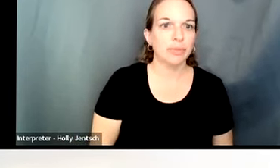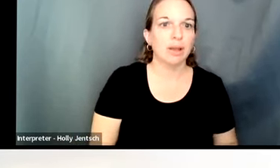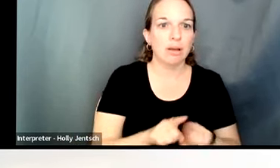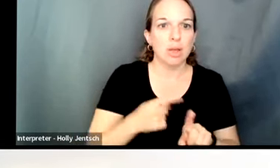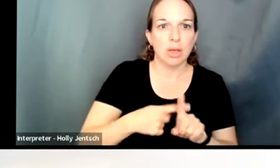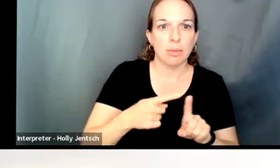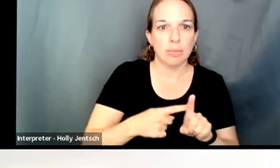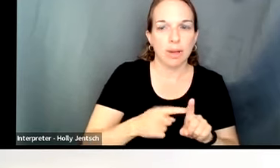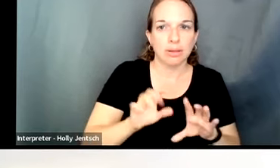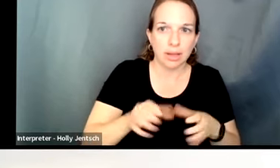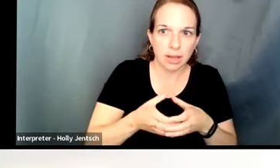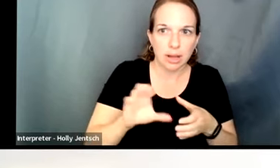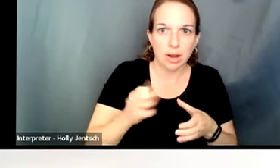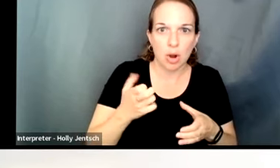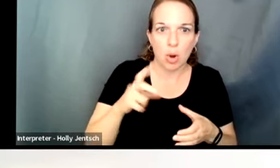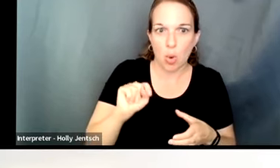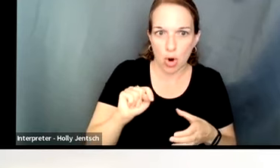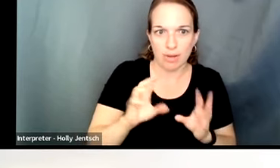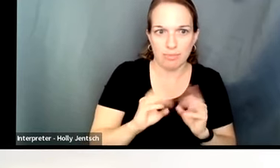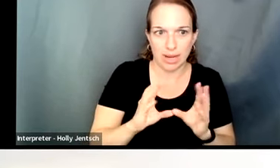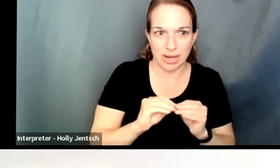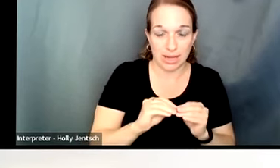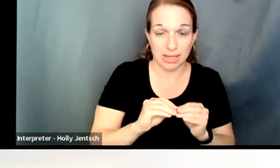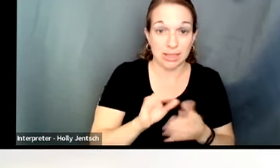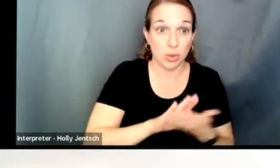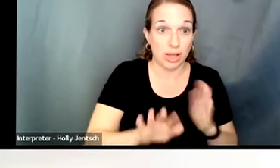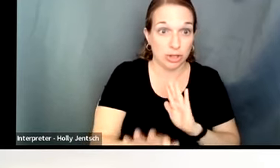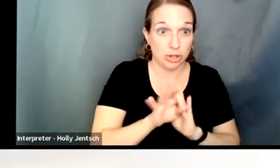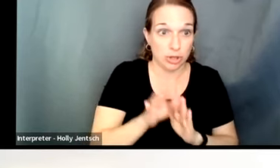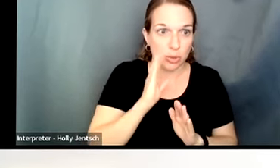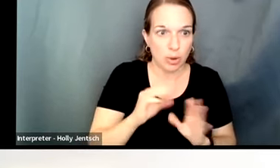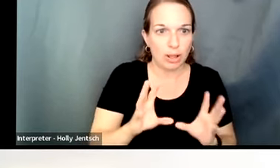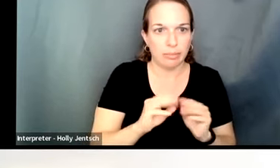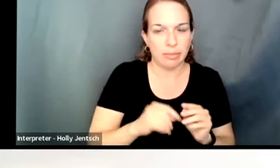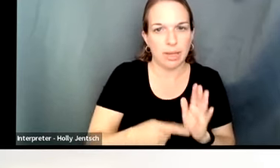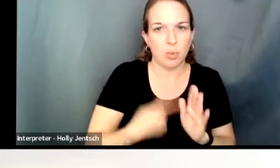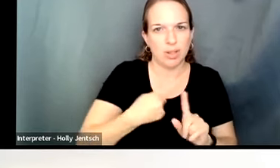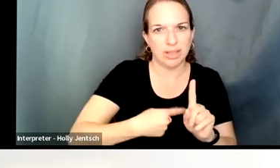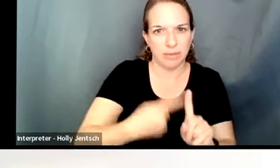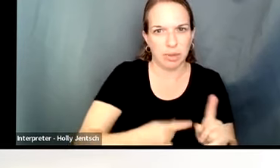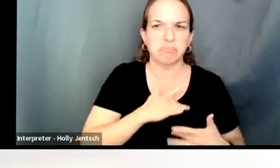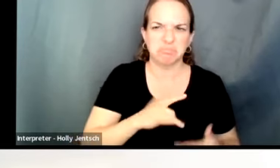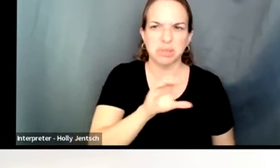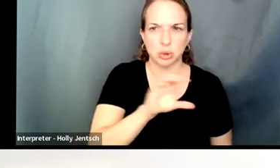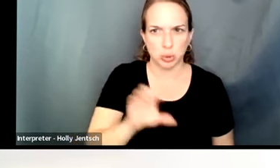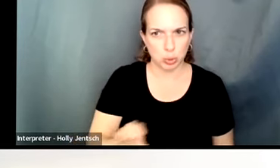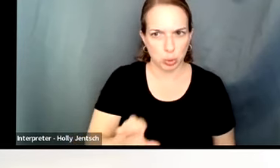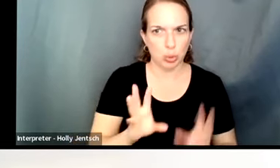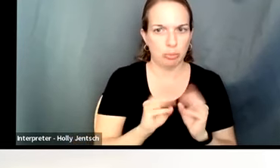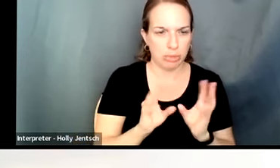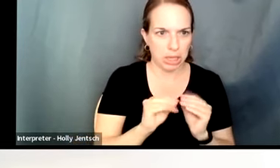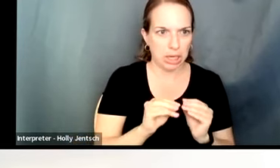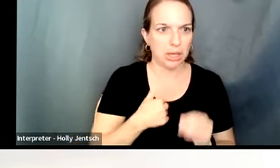be in cohort 3 will come together once a month. And usually it is a Zoom meeting. And we